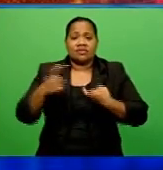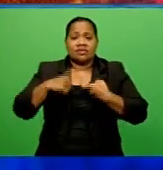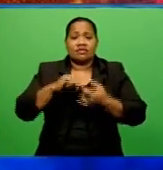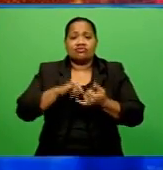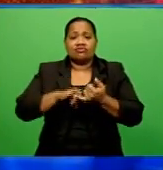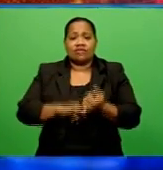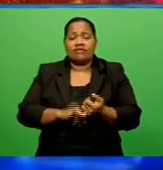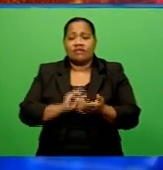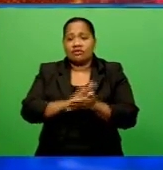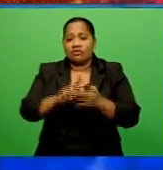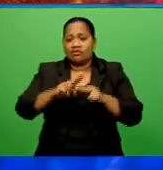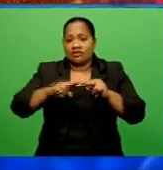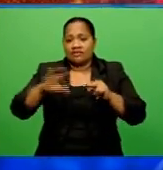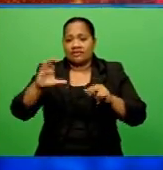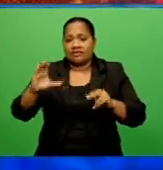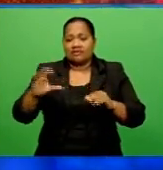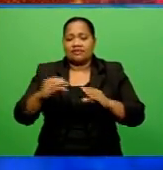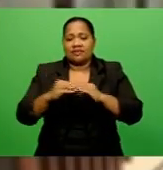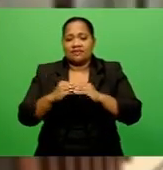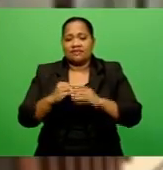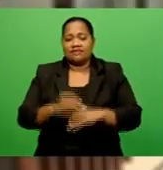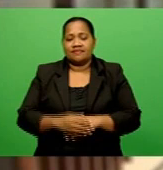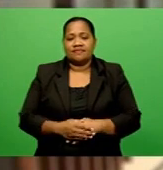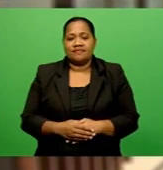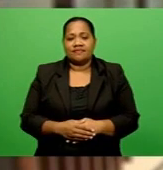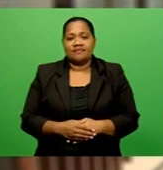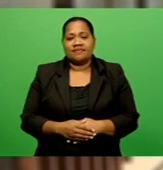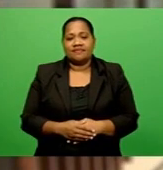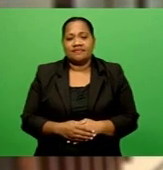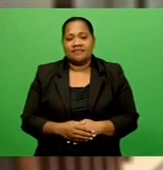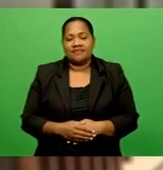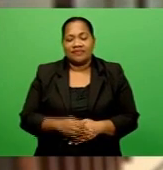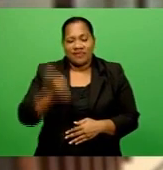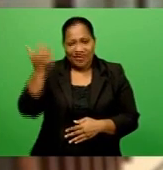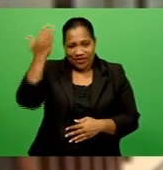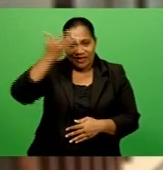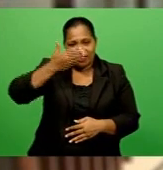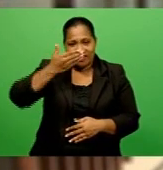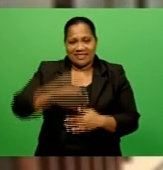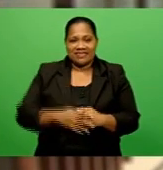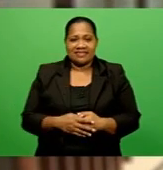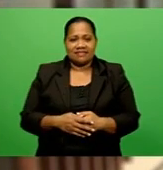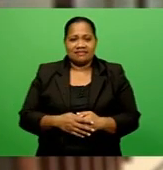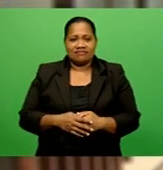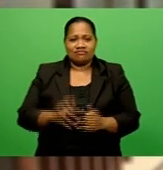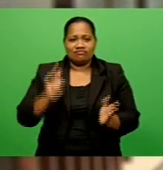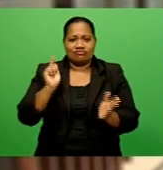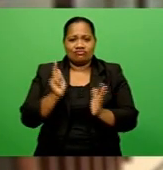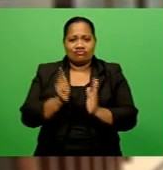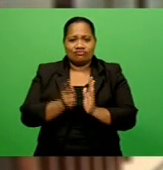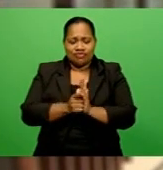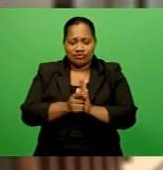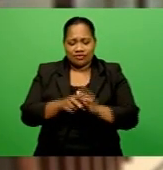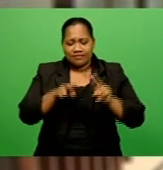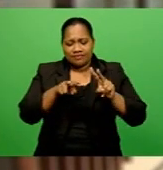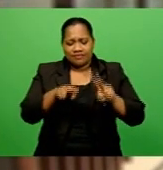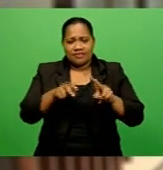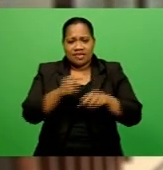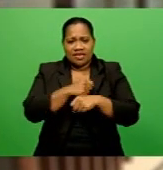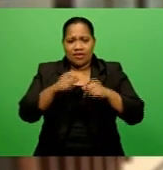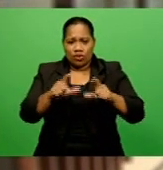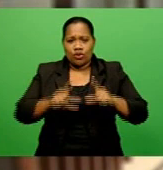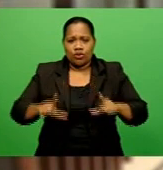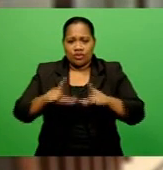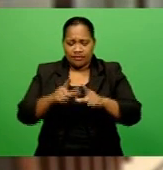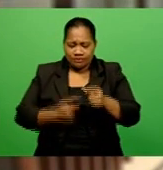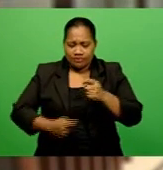HFC Bank with the latest from the money market. Good evening. A quick look at trades on our local stock exchange for last